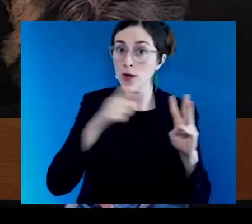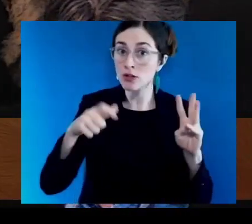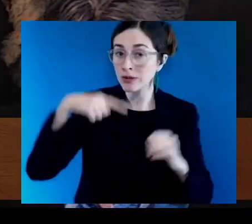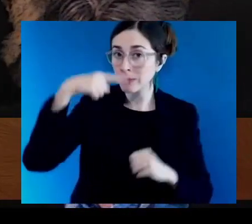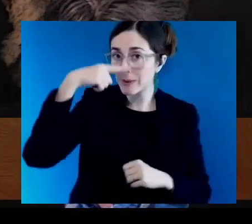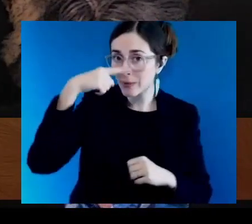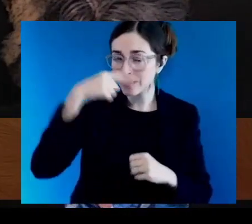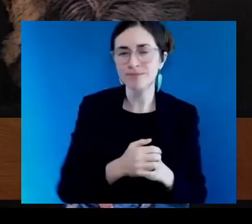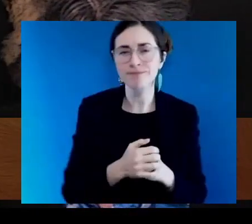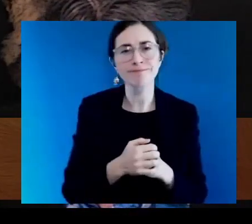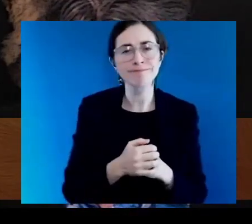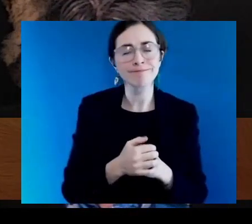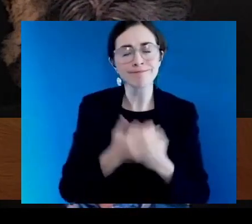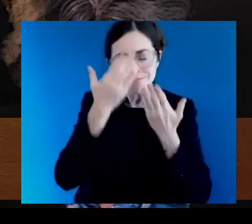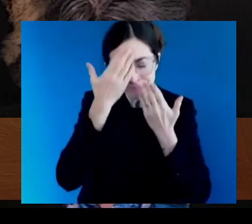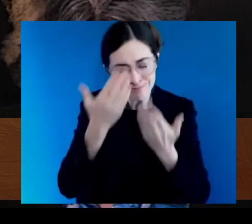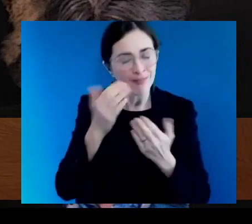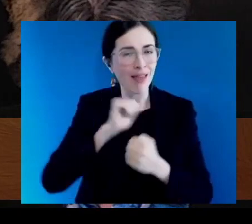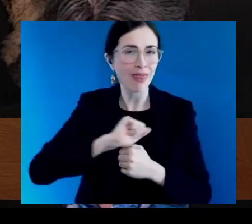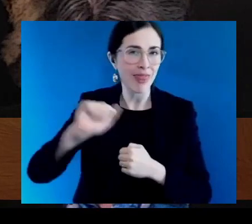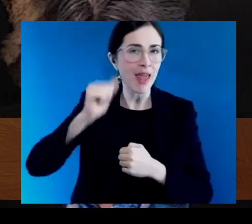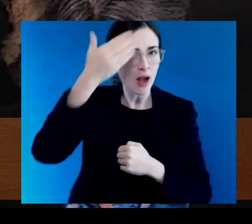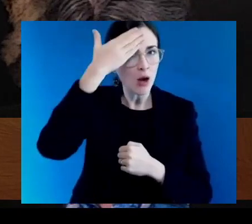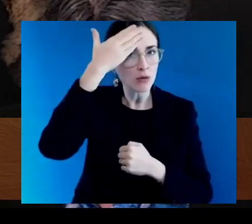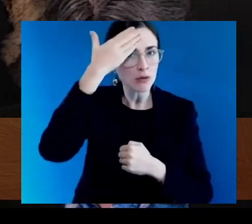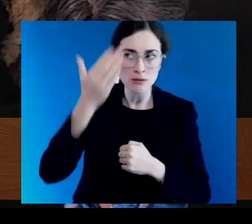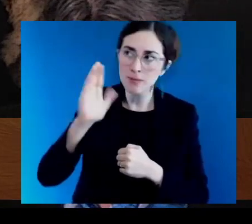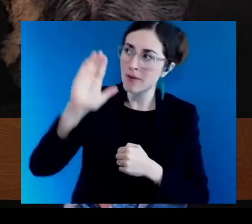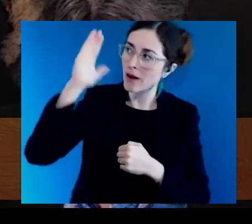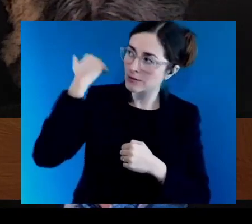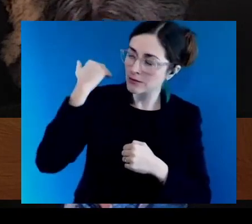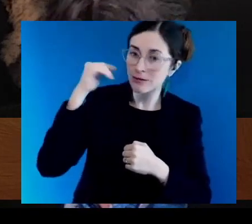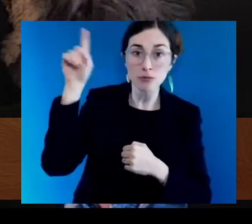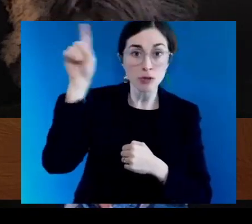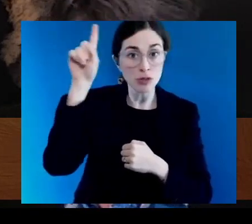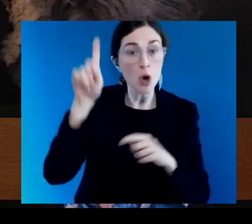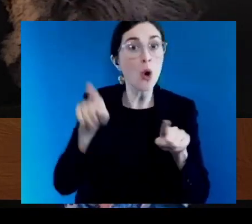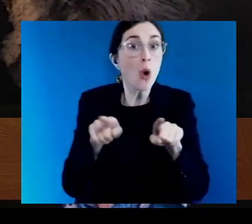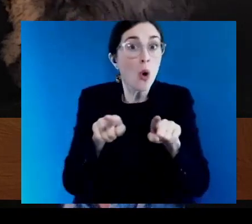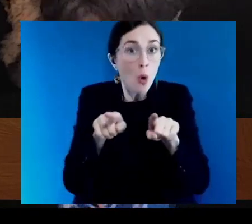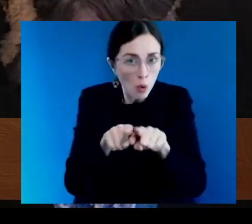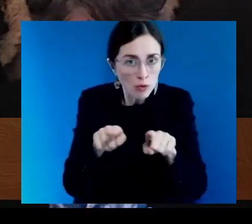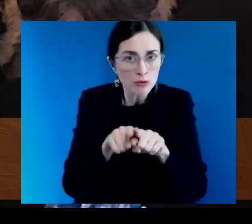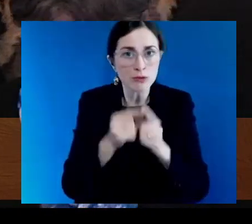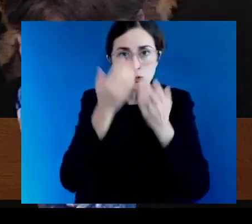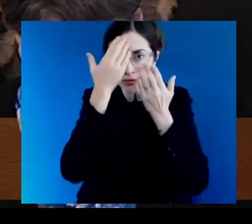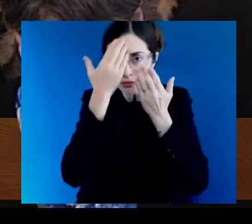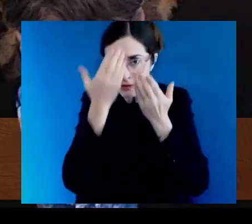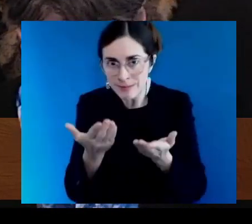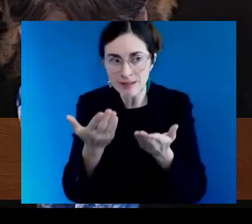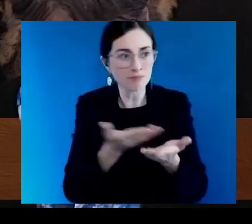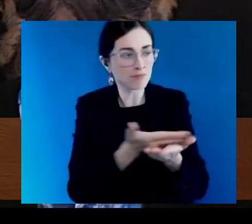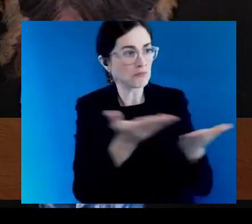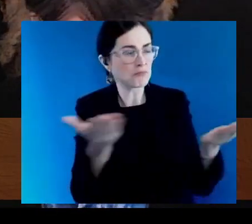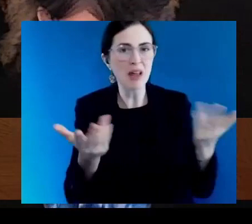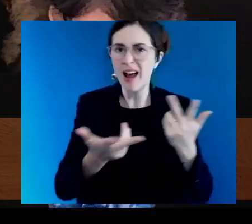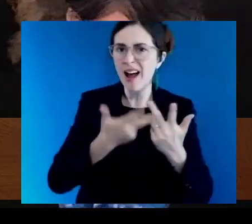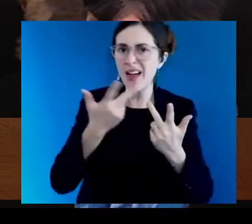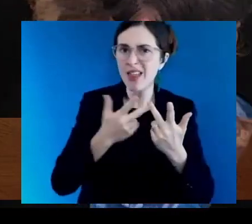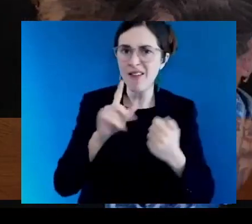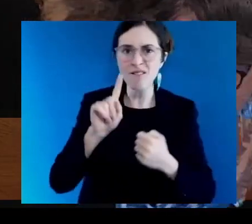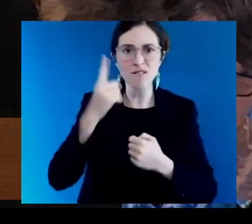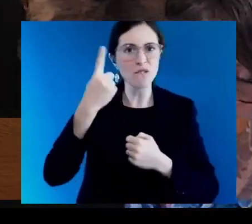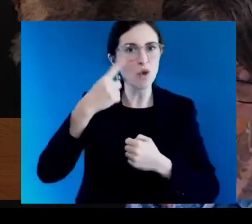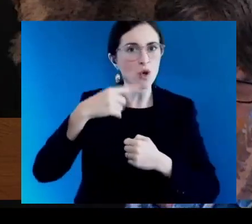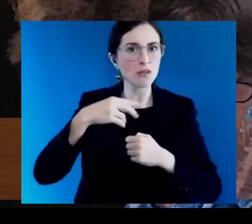We pay our deep respect to elders past and present, but we also extend those respects to other First Peoples who are present